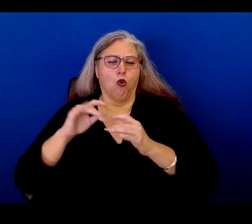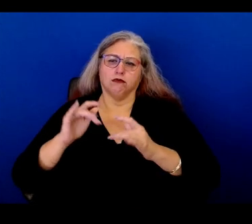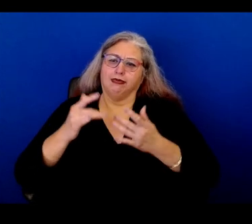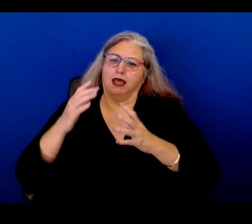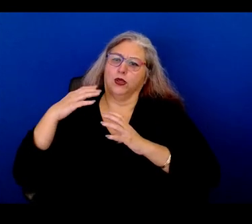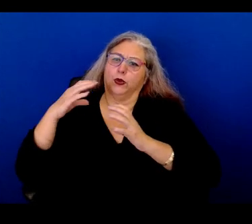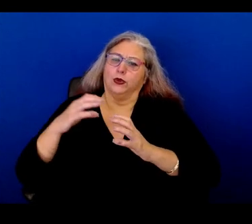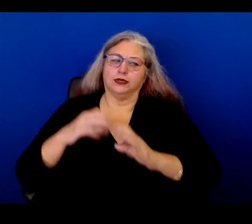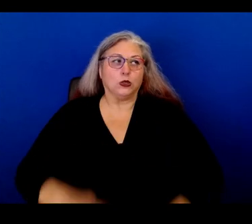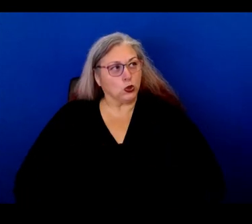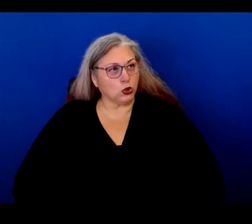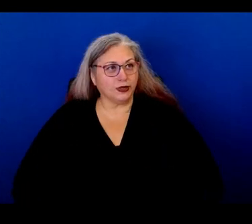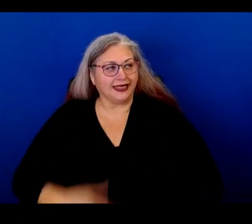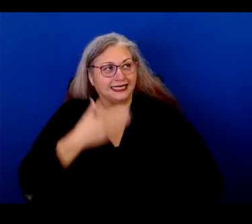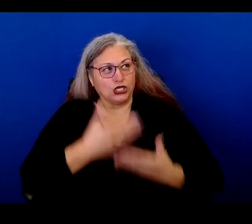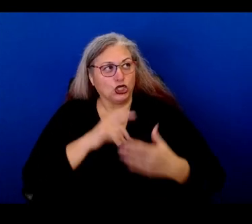That's a good question.